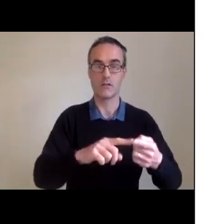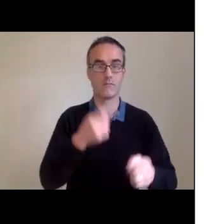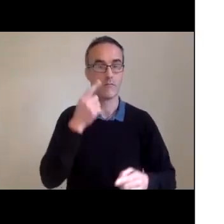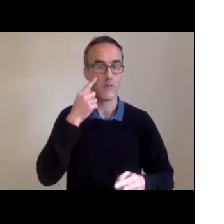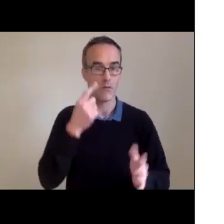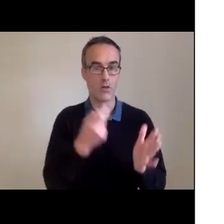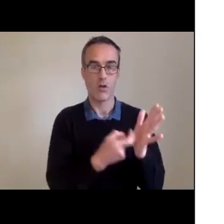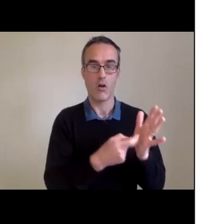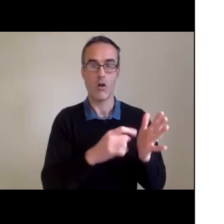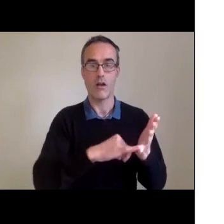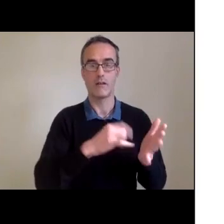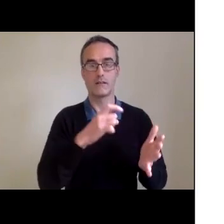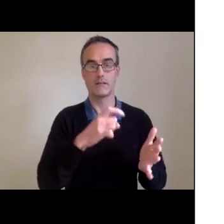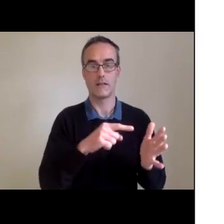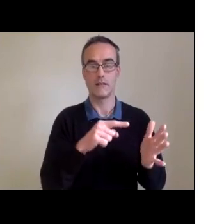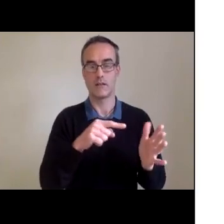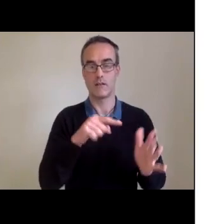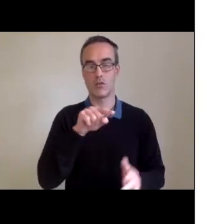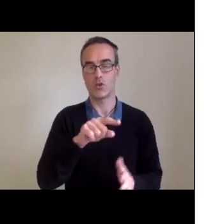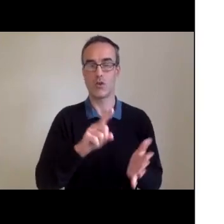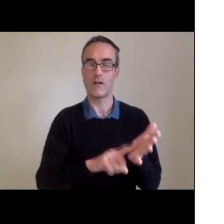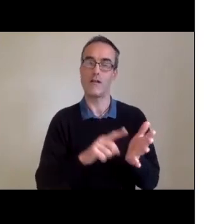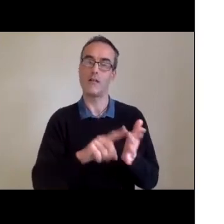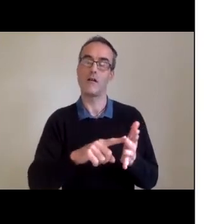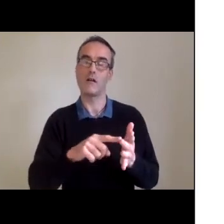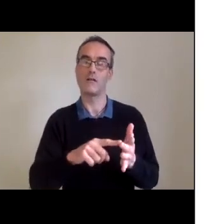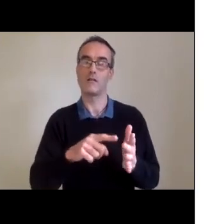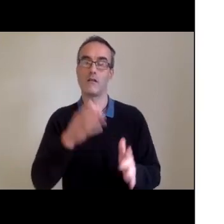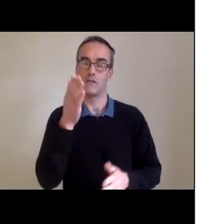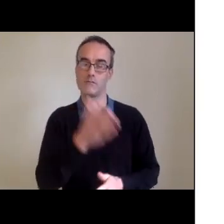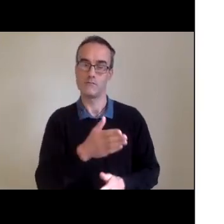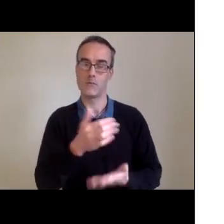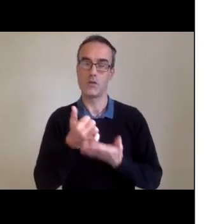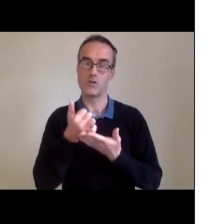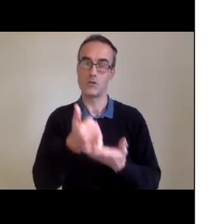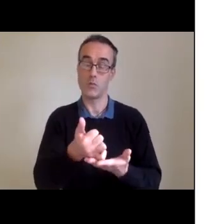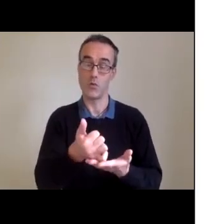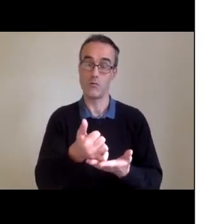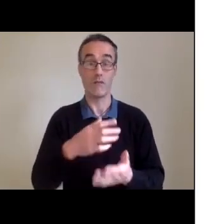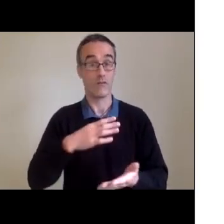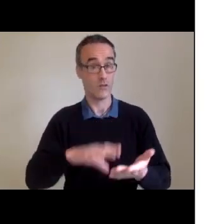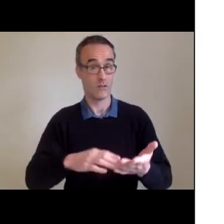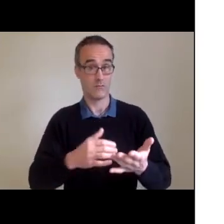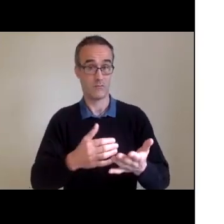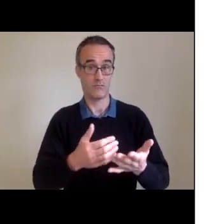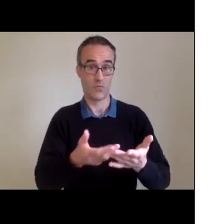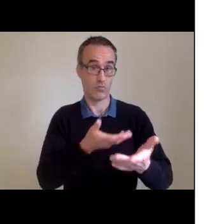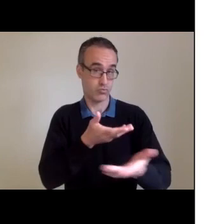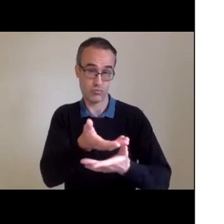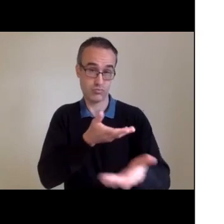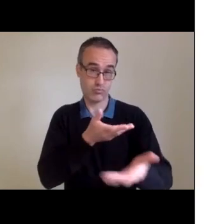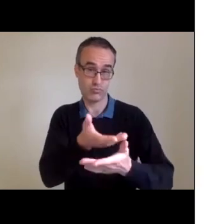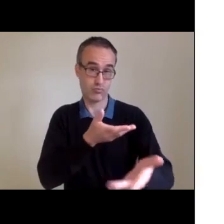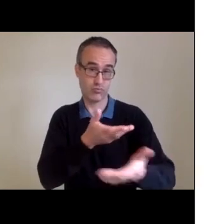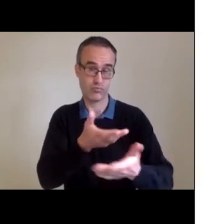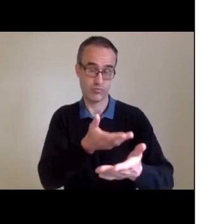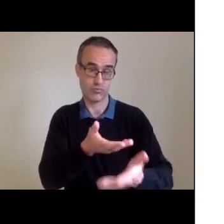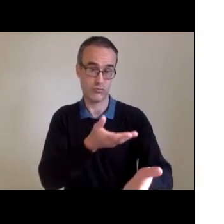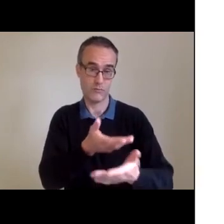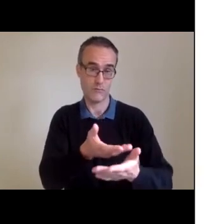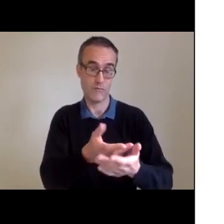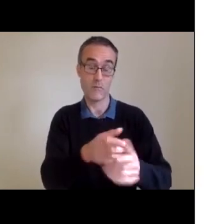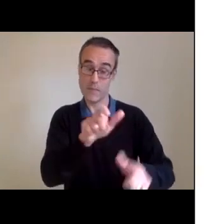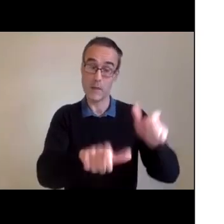rsc.li/support. If you need somebody to talk to, if you need some help, then there are fantastic people willing to